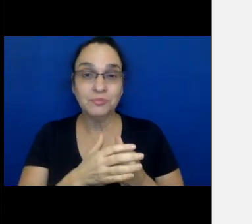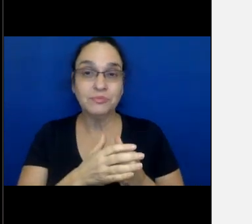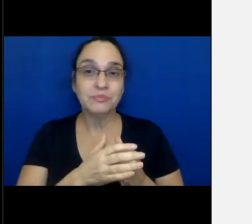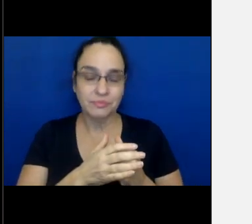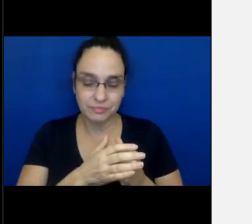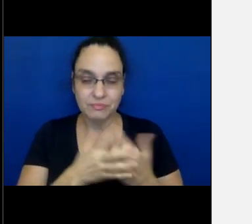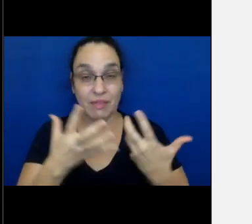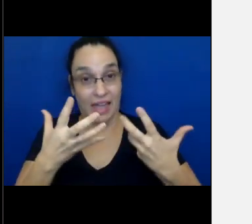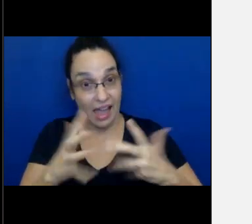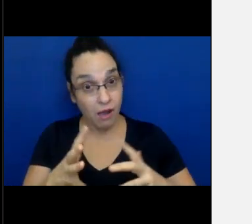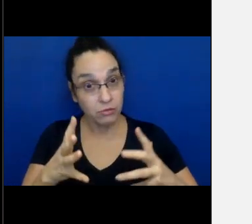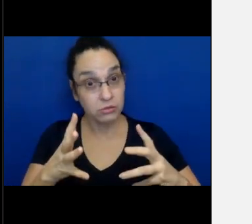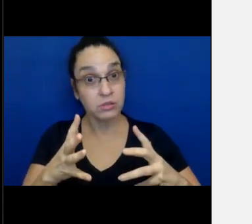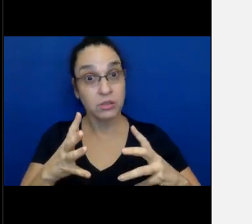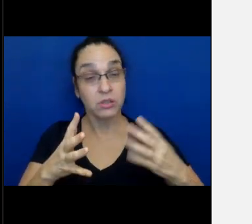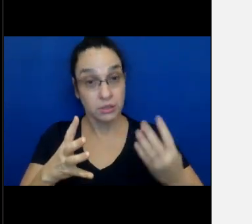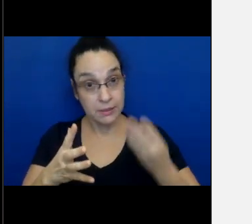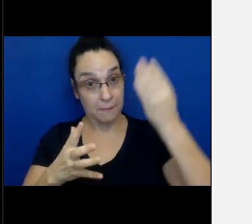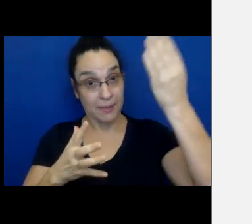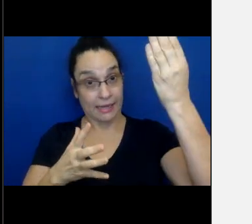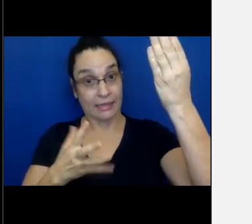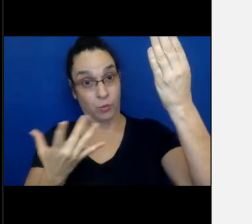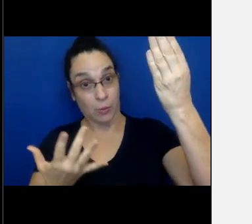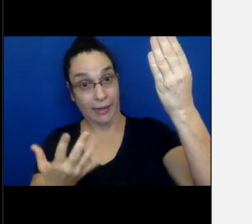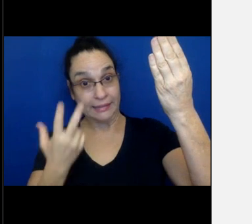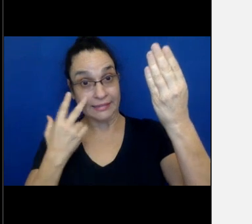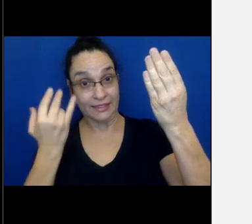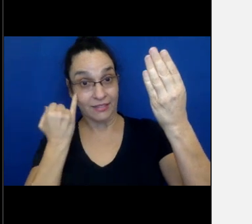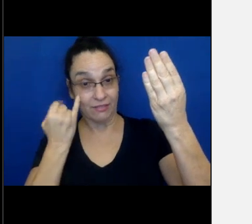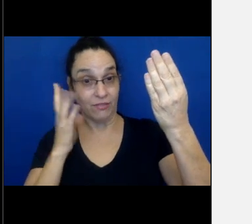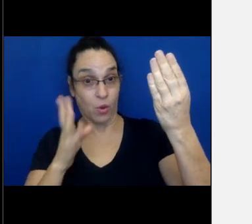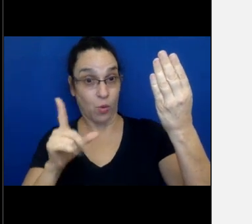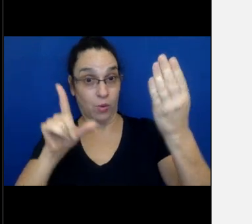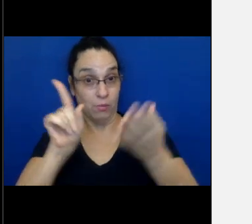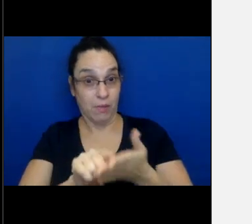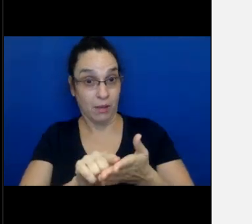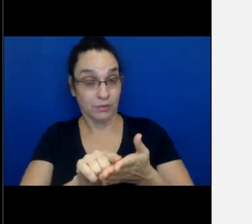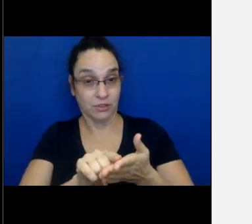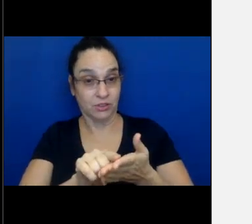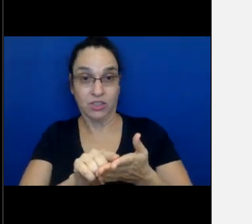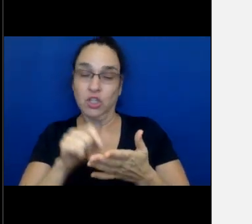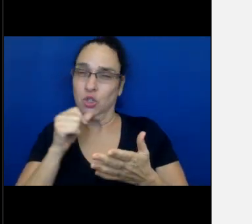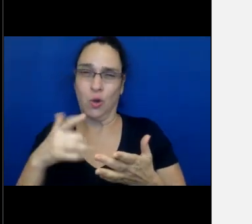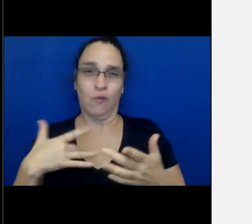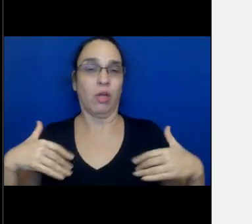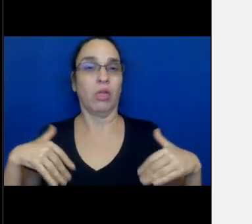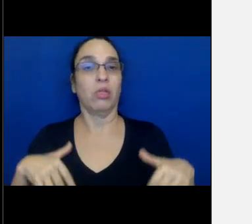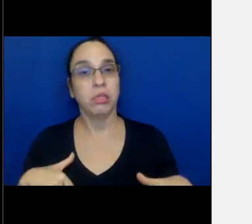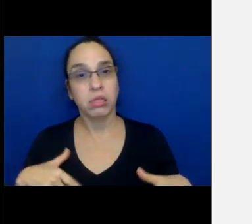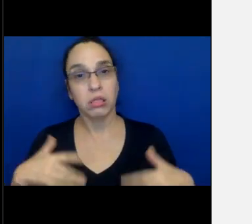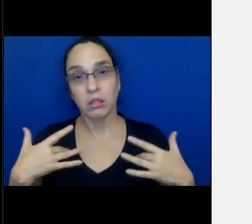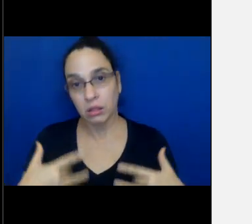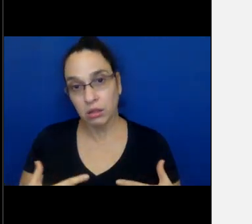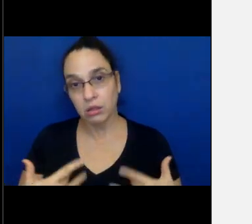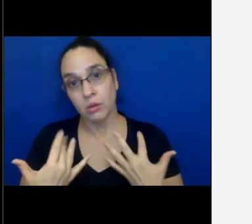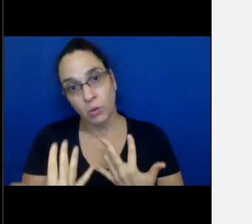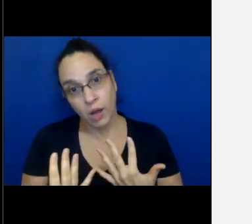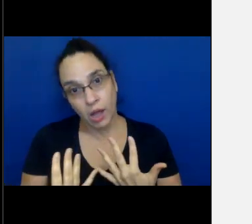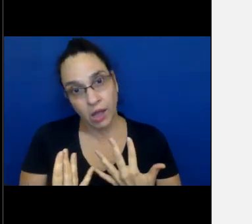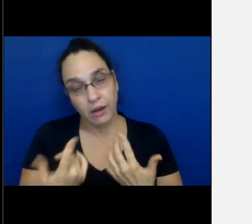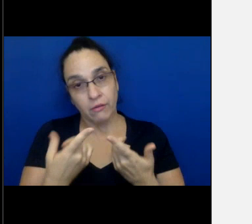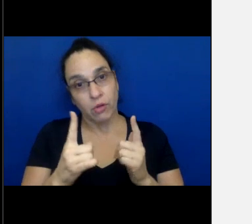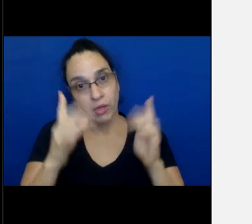submitted a piece of work. John Rickards says, don't be discouraged. And that is